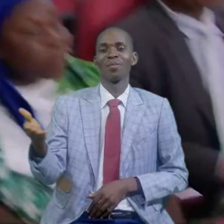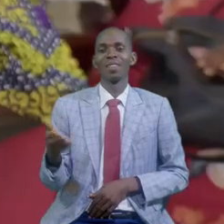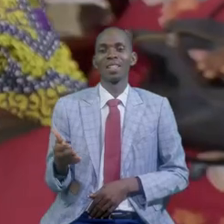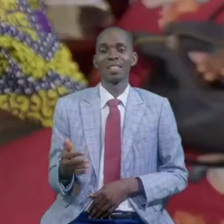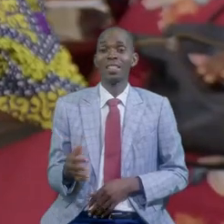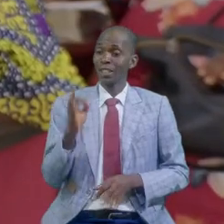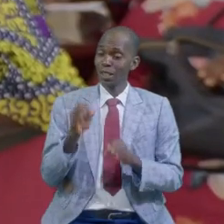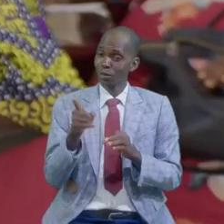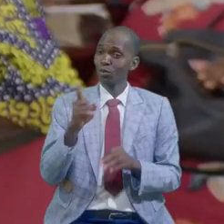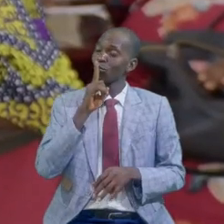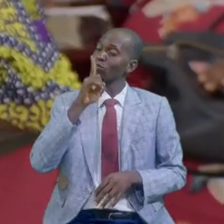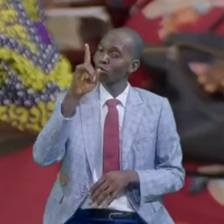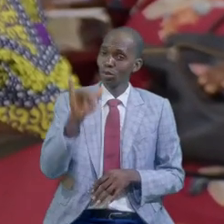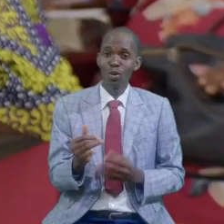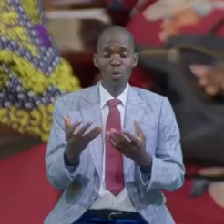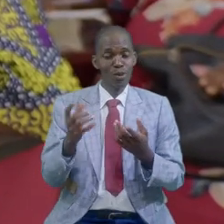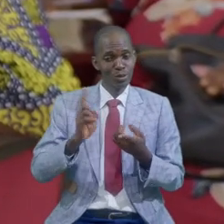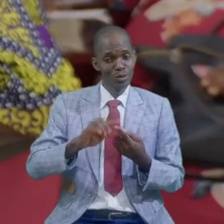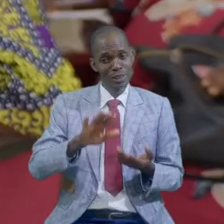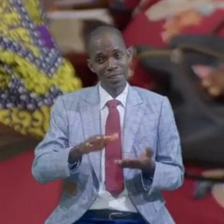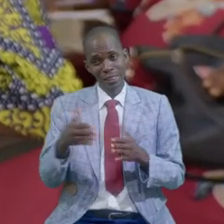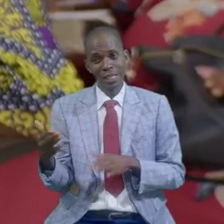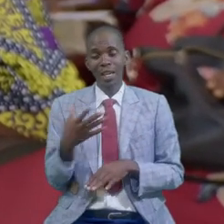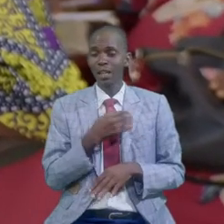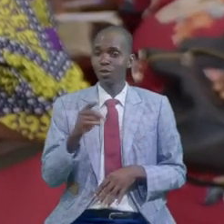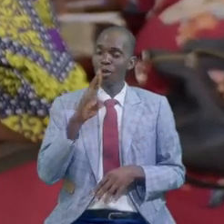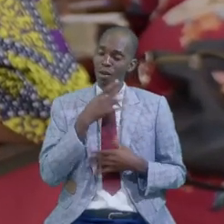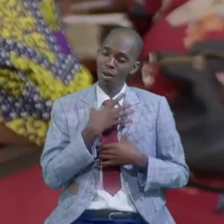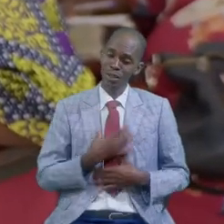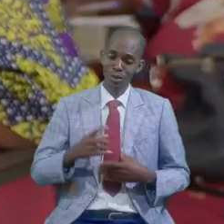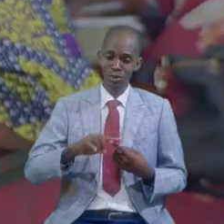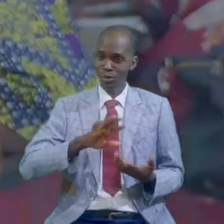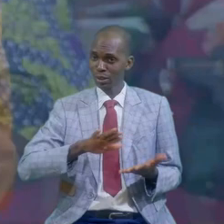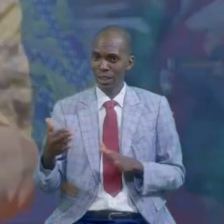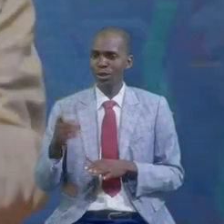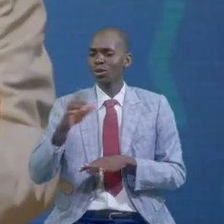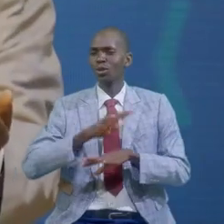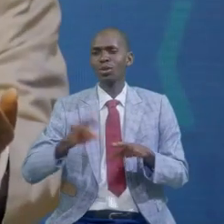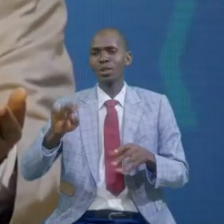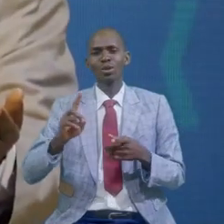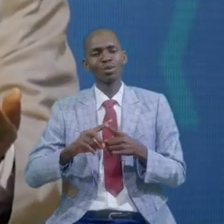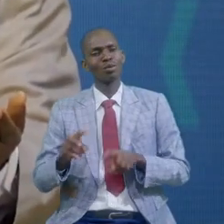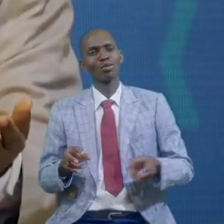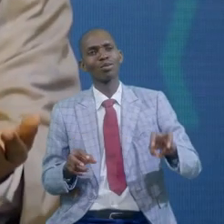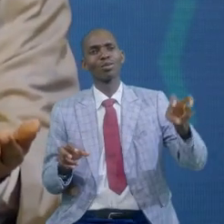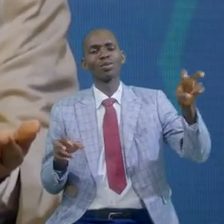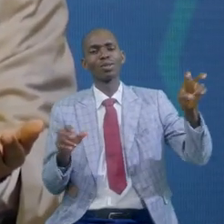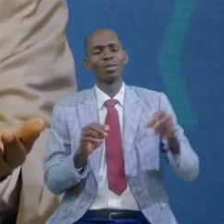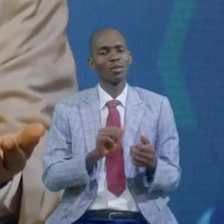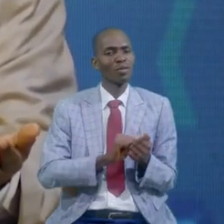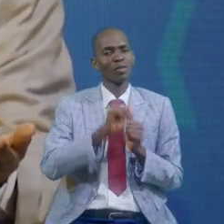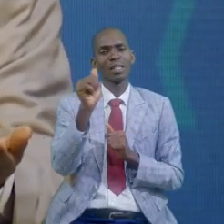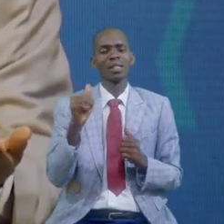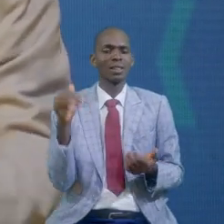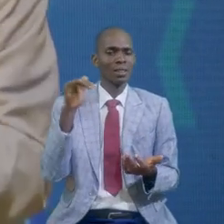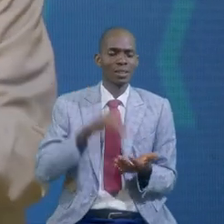are so eager to die, and if you want to really go, you don't have to go all this length and travel a